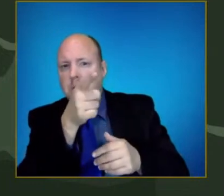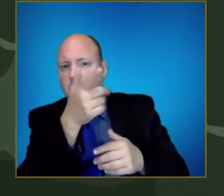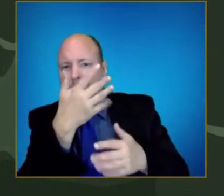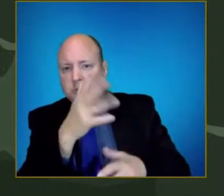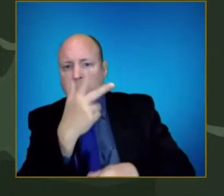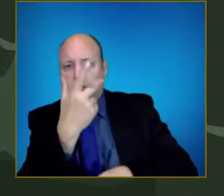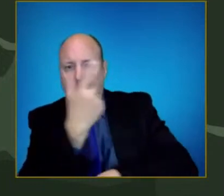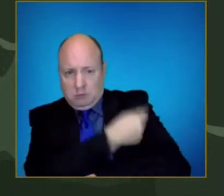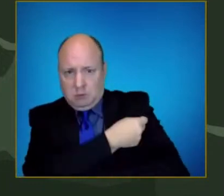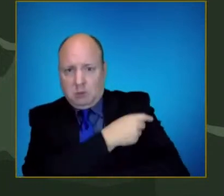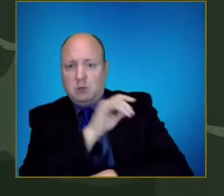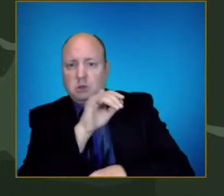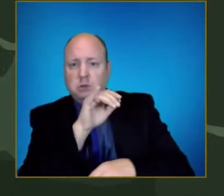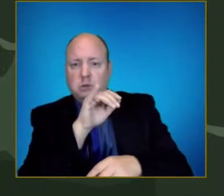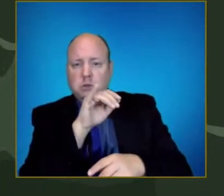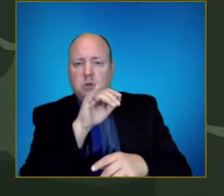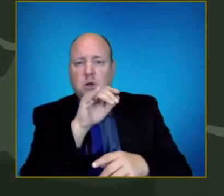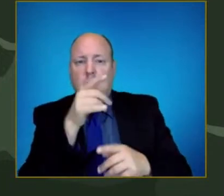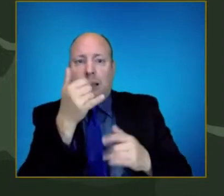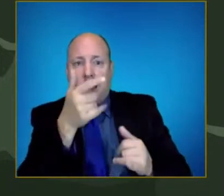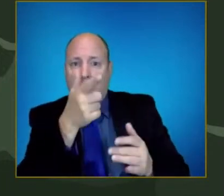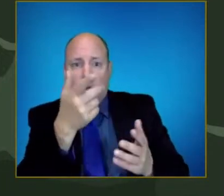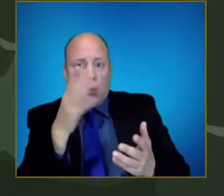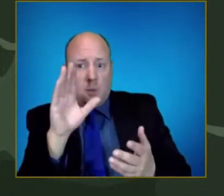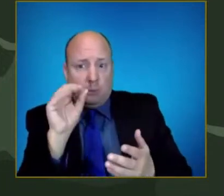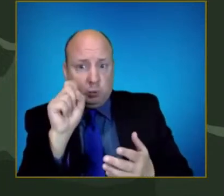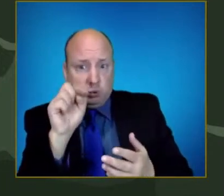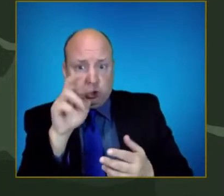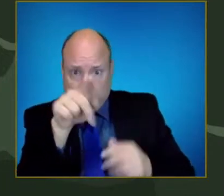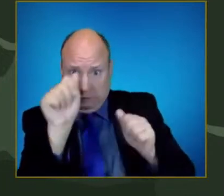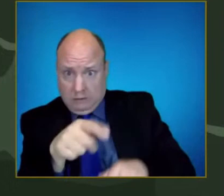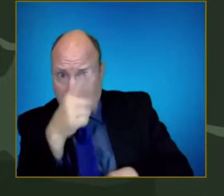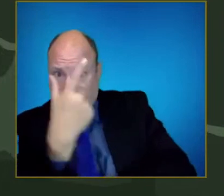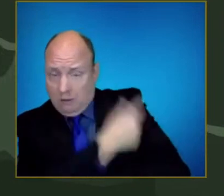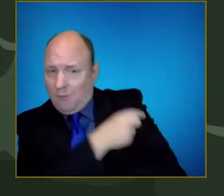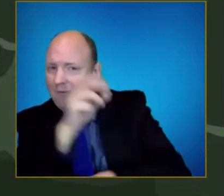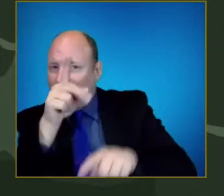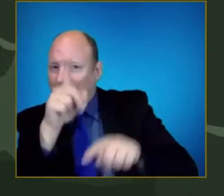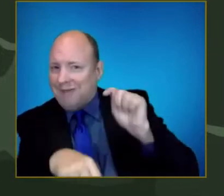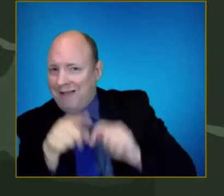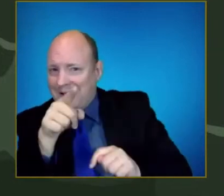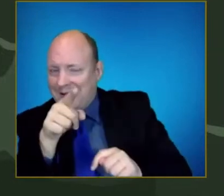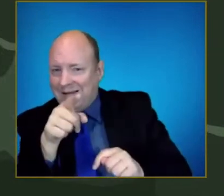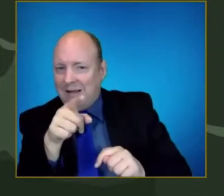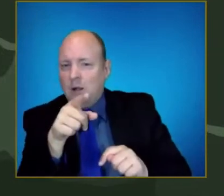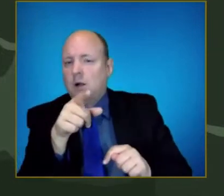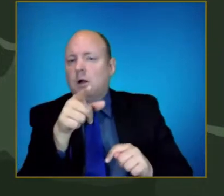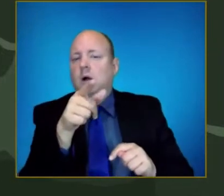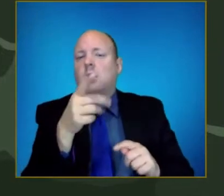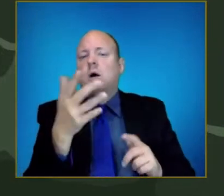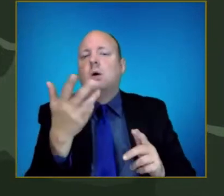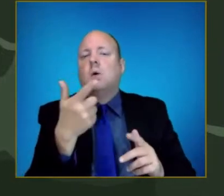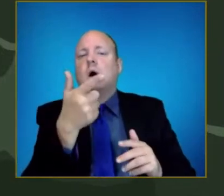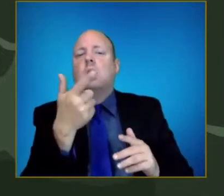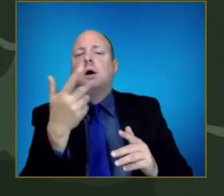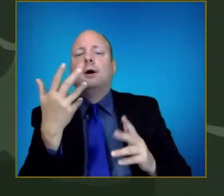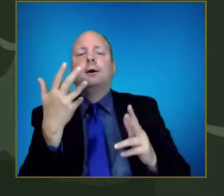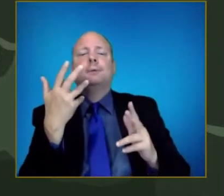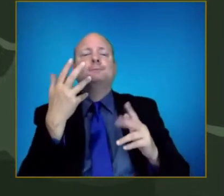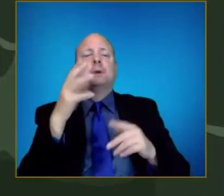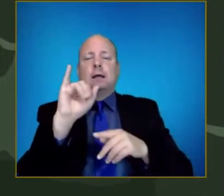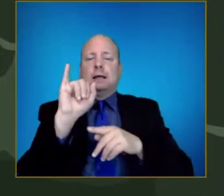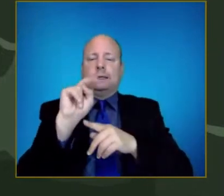And sort of second, isn't that the core equity issue here? Shouldn't we be really advocating for boosters